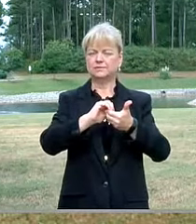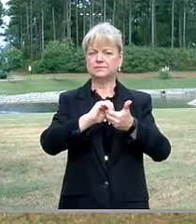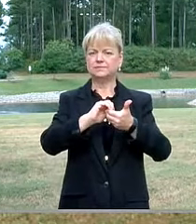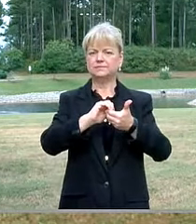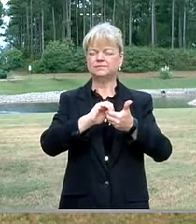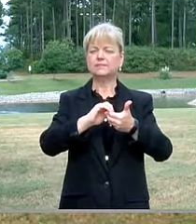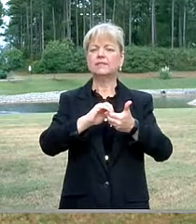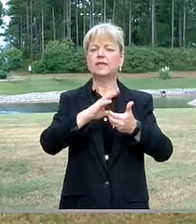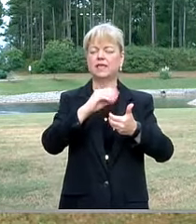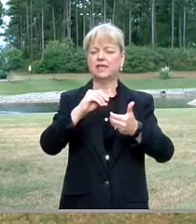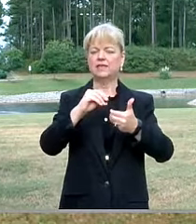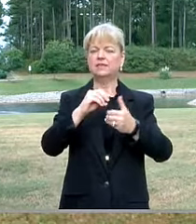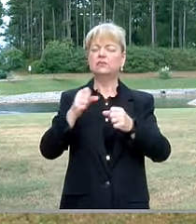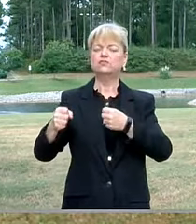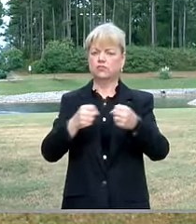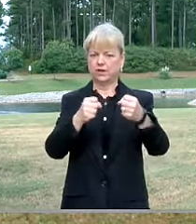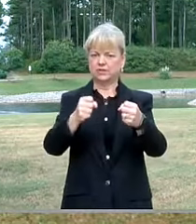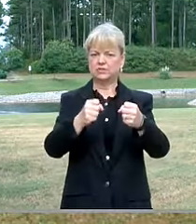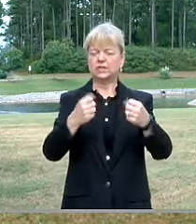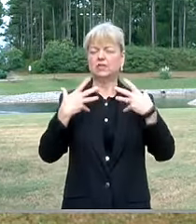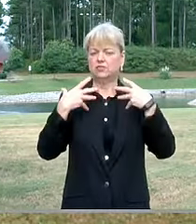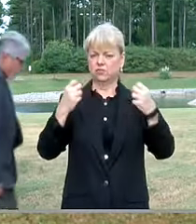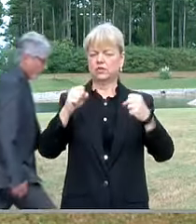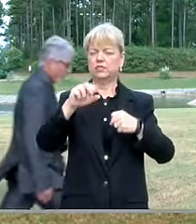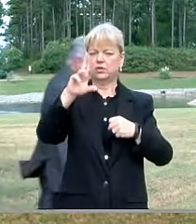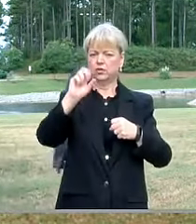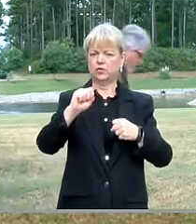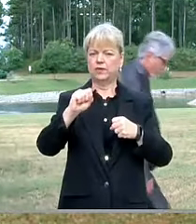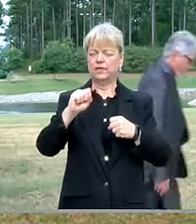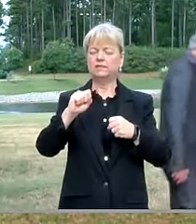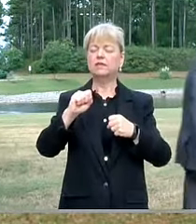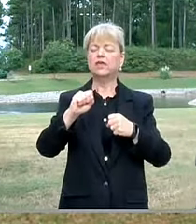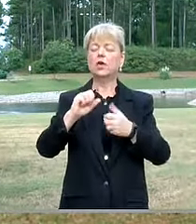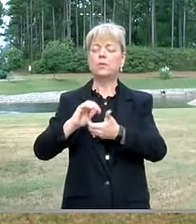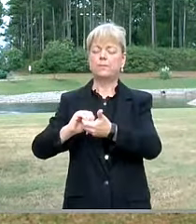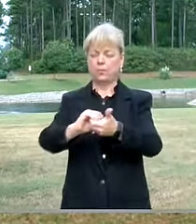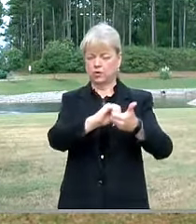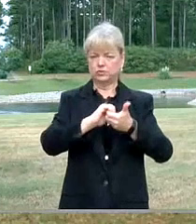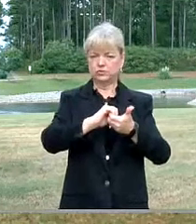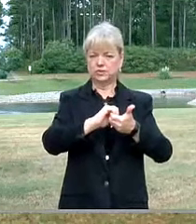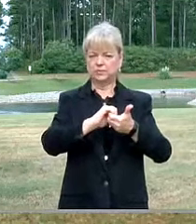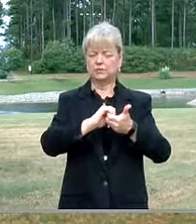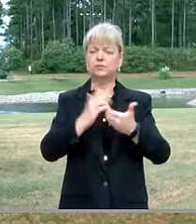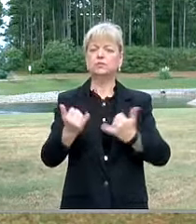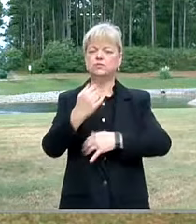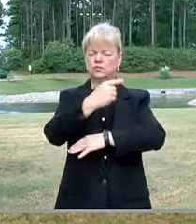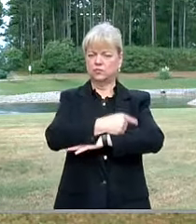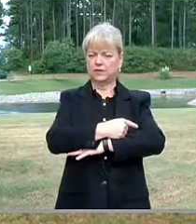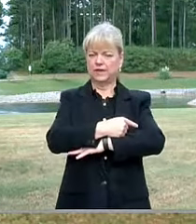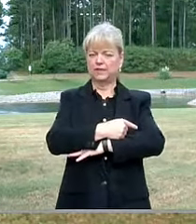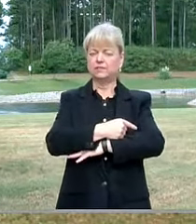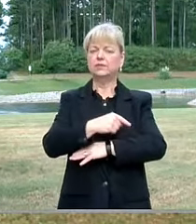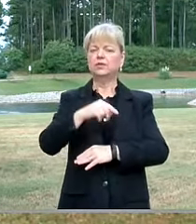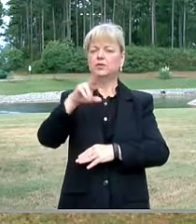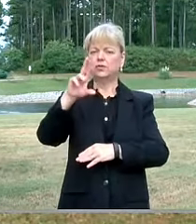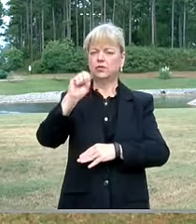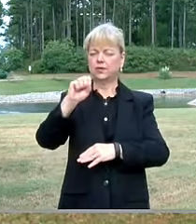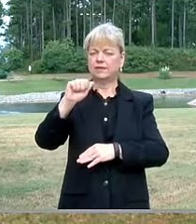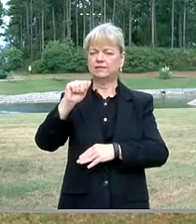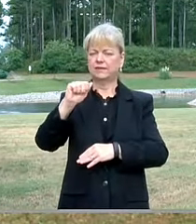command engagement strategies, and strengthen U.S. global partnerships. Today, USASAC manages more